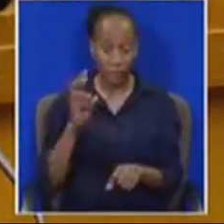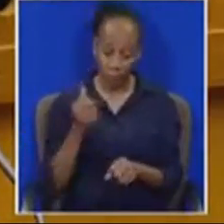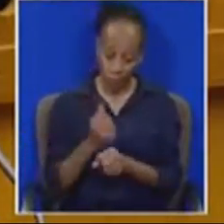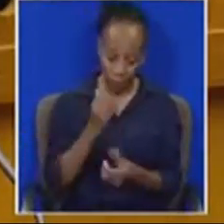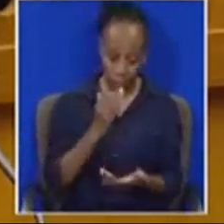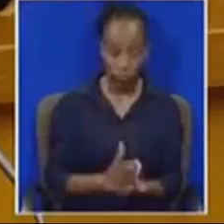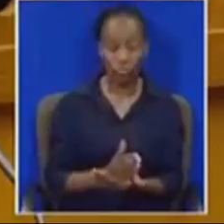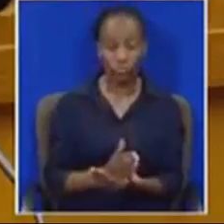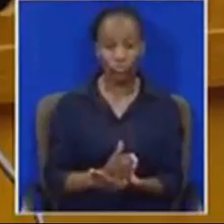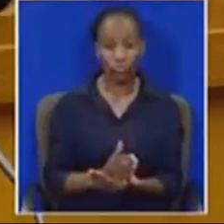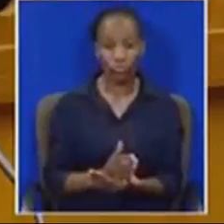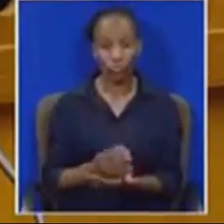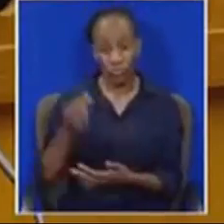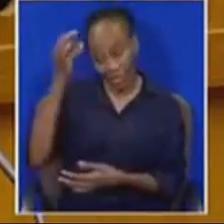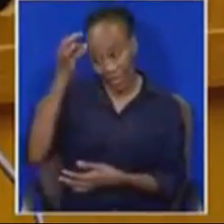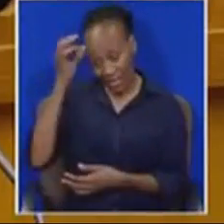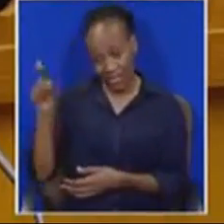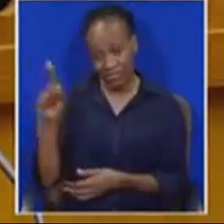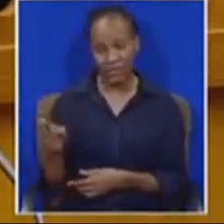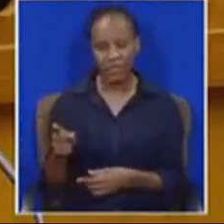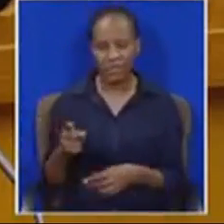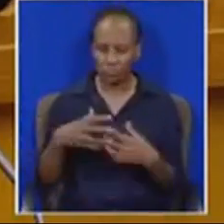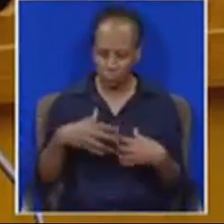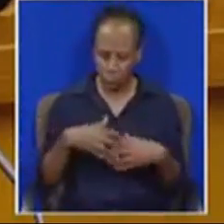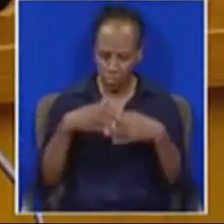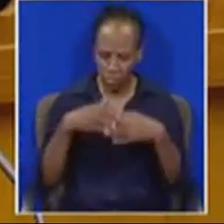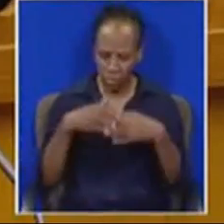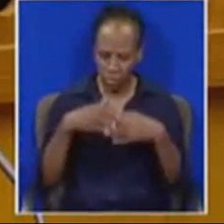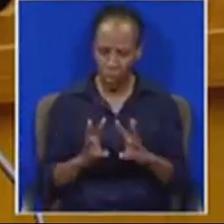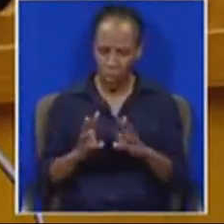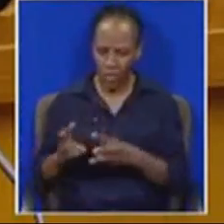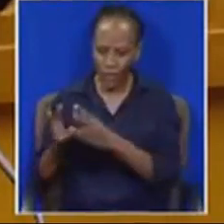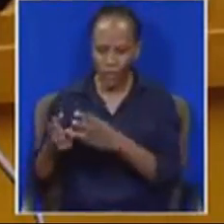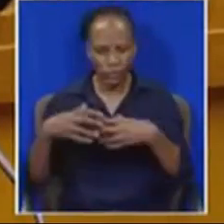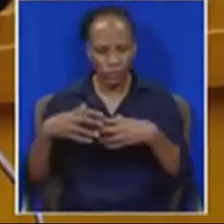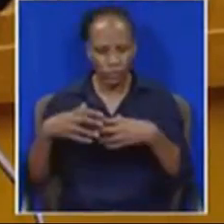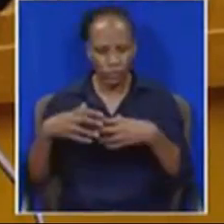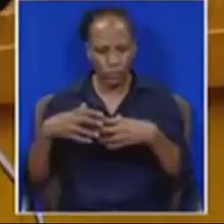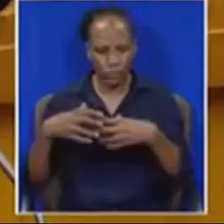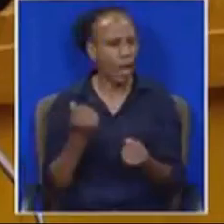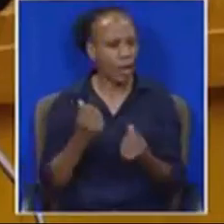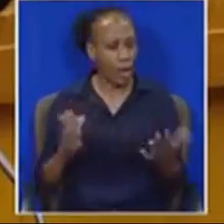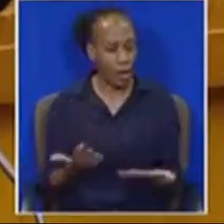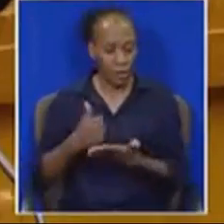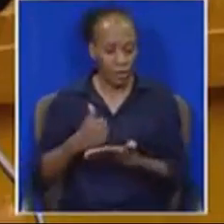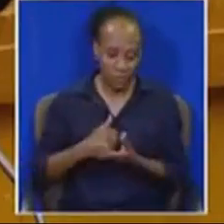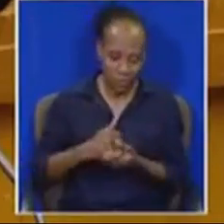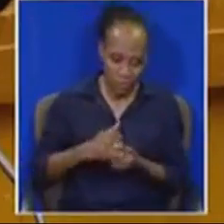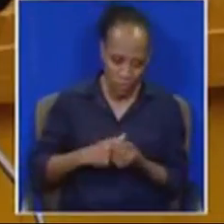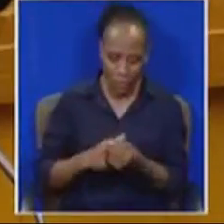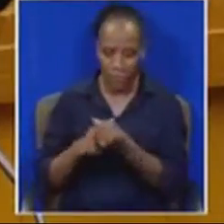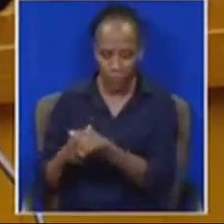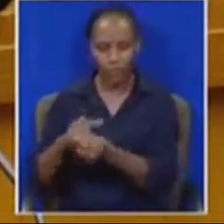we also heighten integrated measures to support the provinces that are hardest